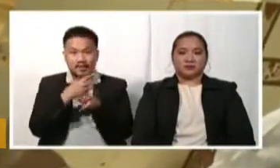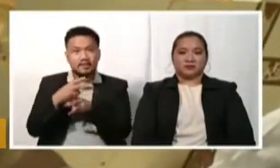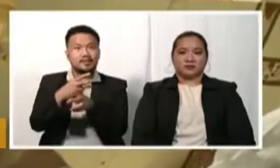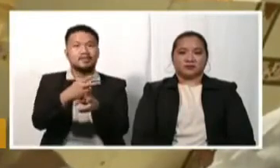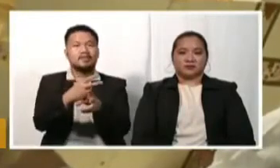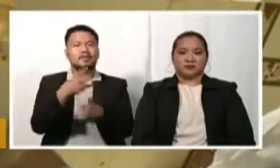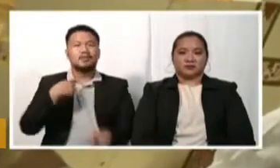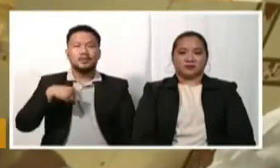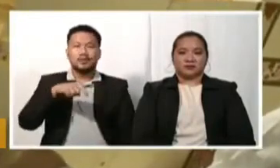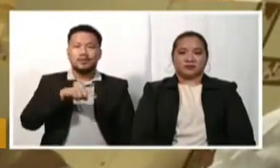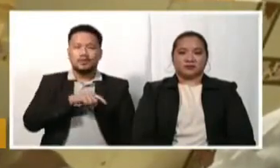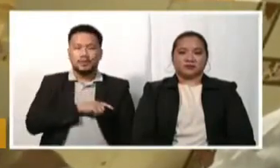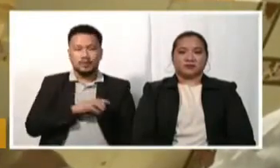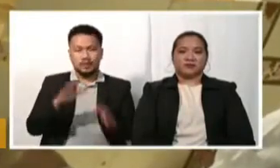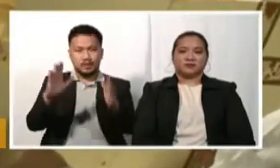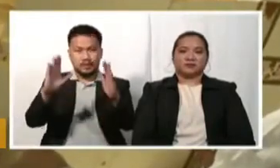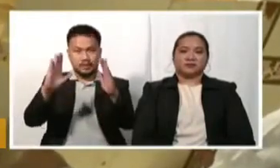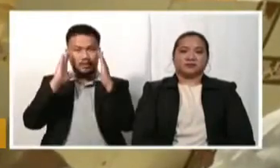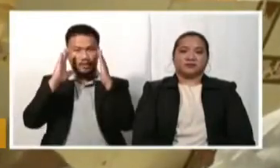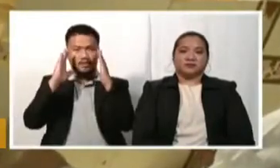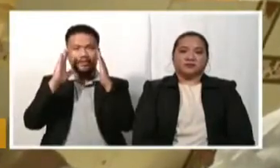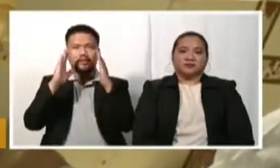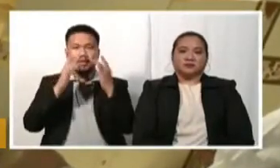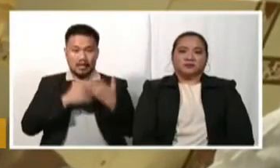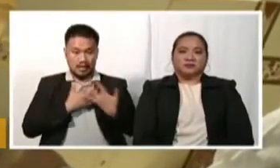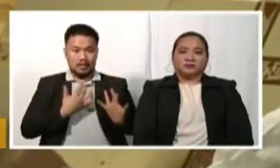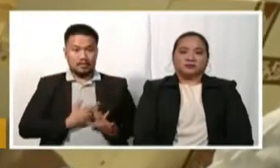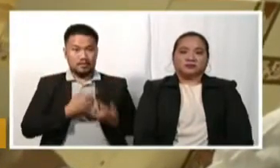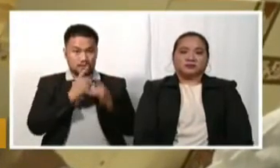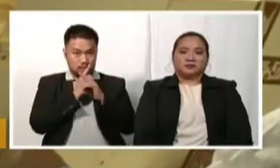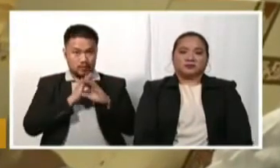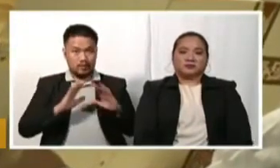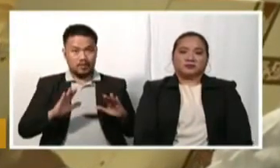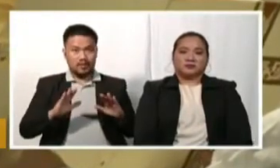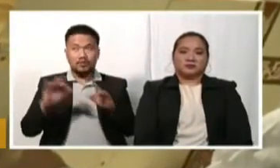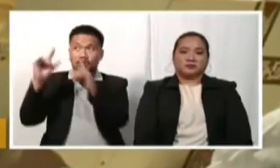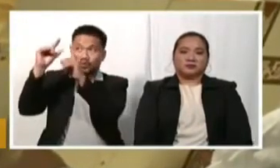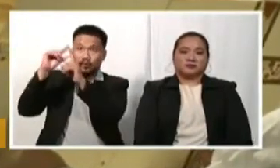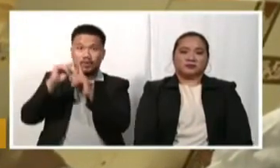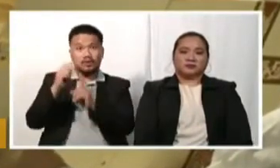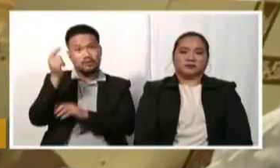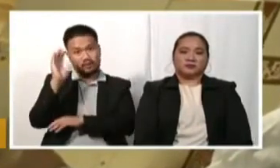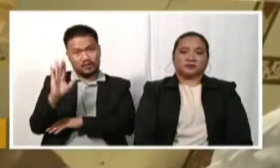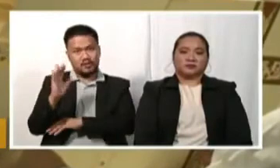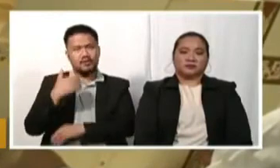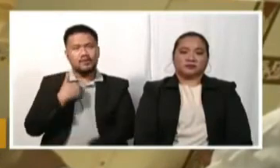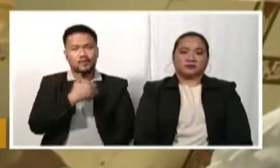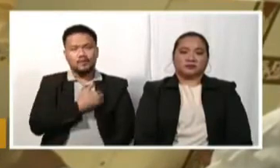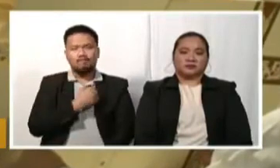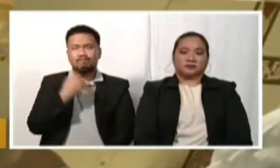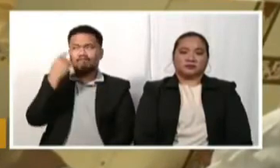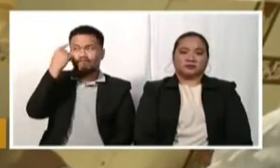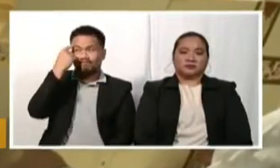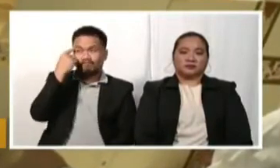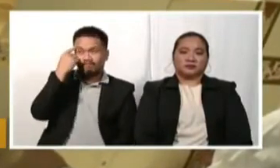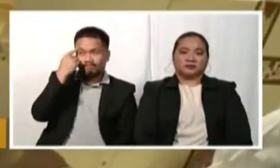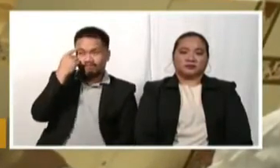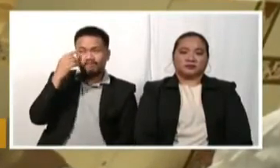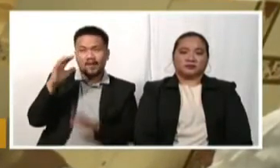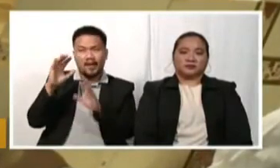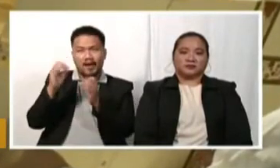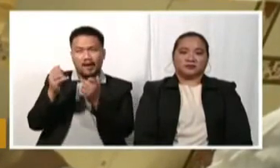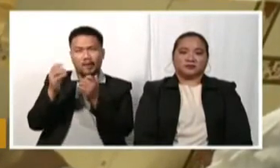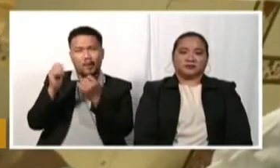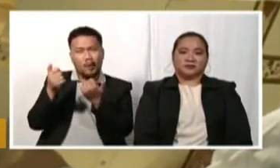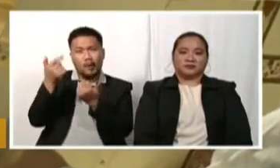with quiet hearts to the word of God. Let us meditate on how God in times